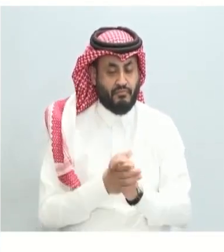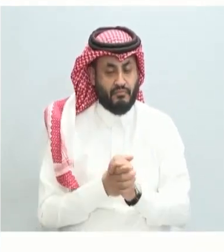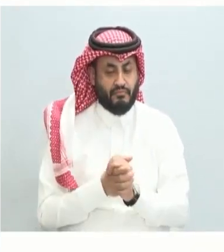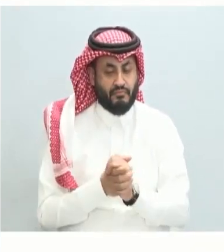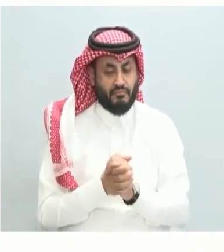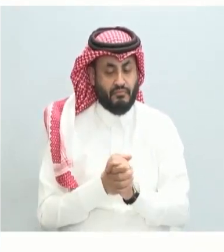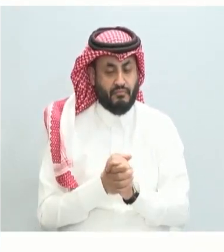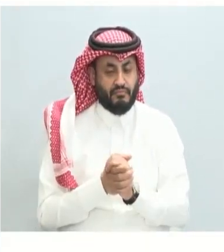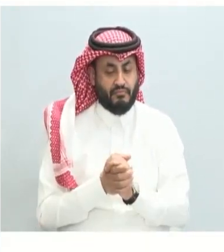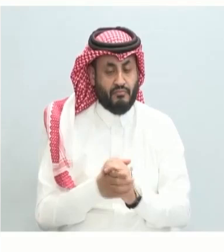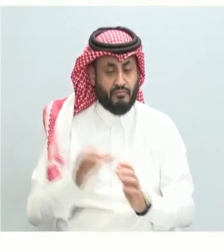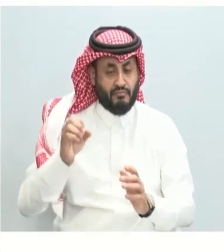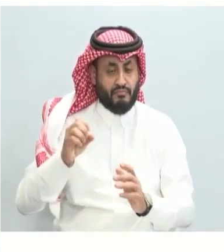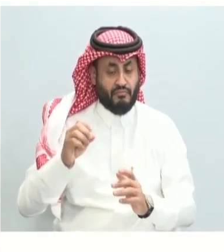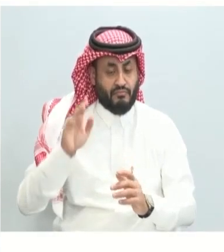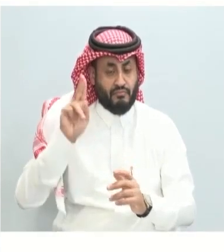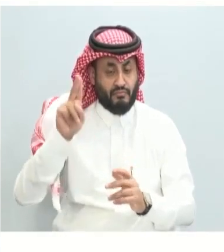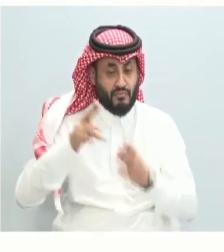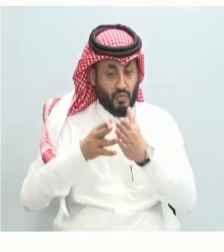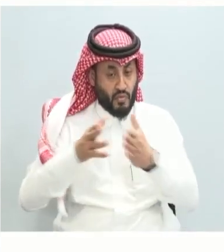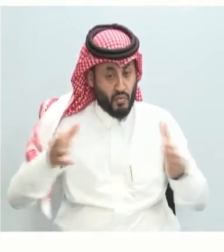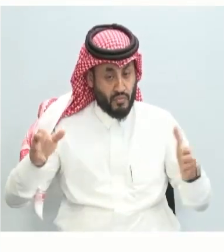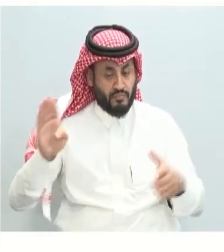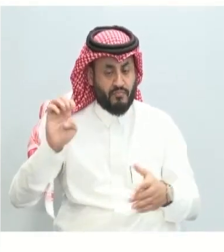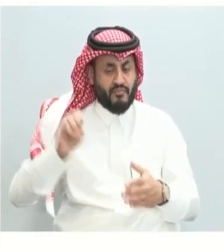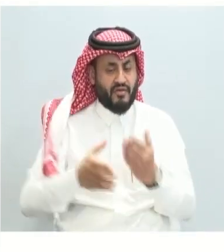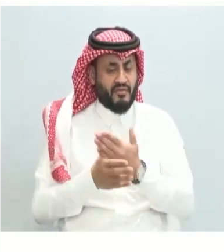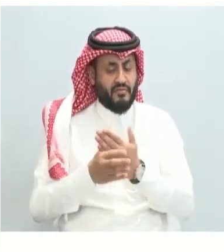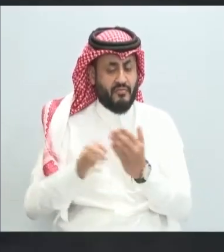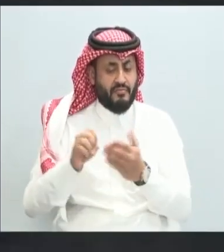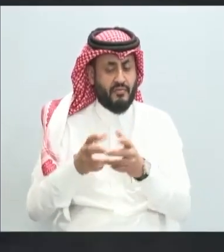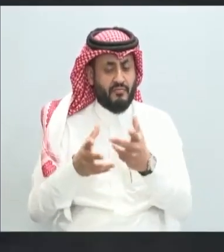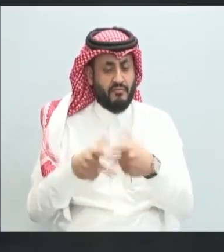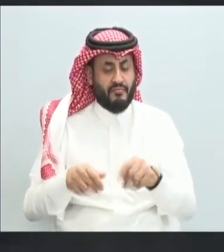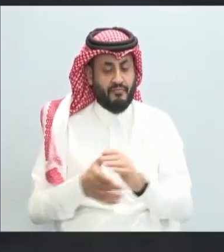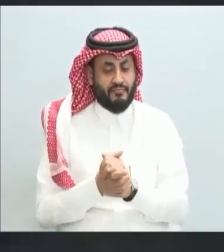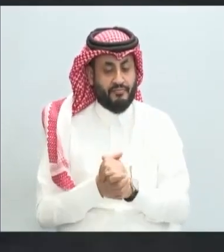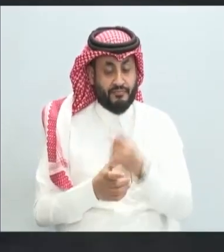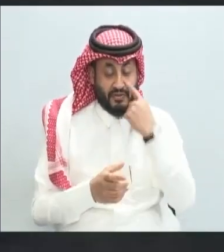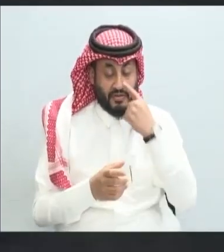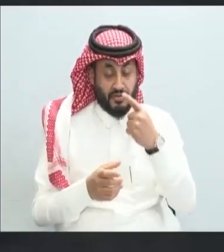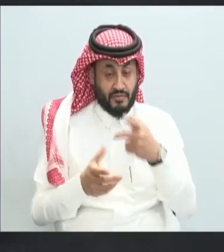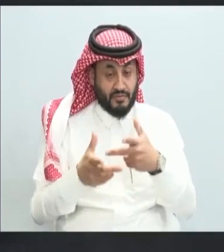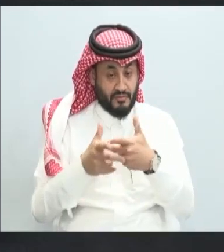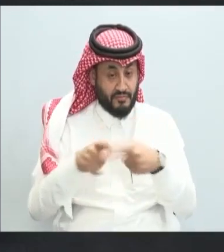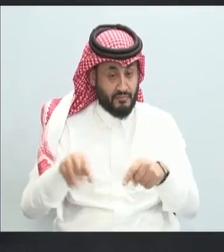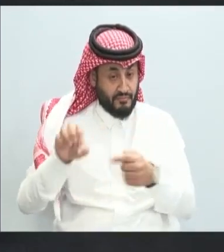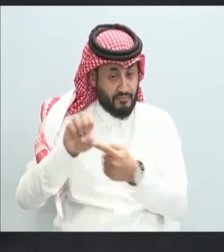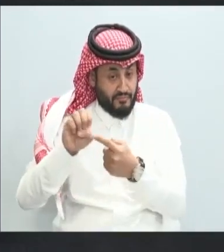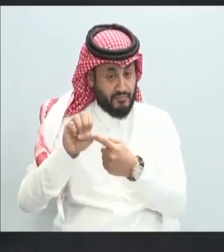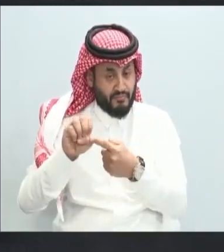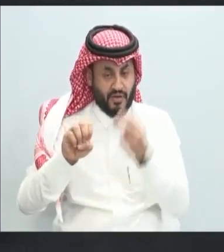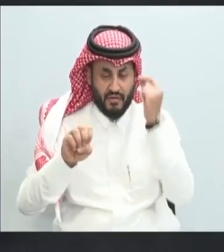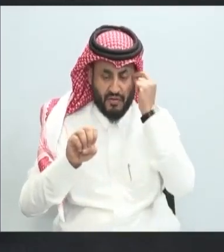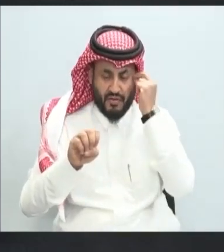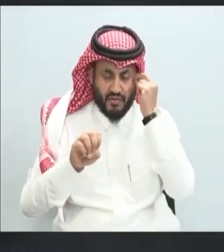here we say cube, cube. So, when we see the letter E,